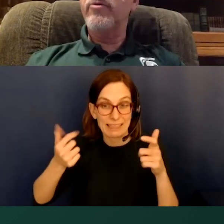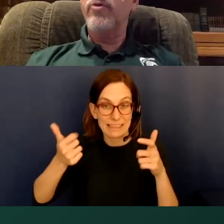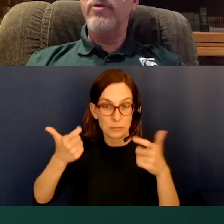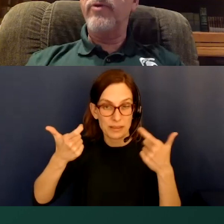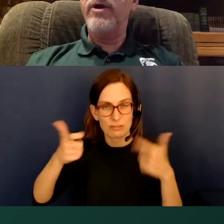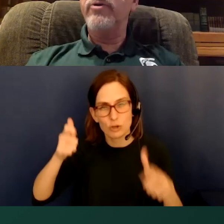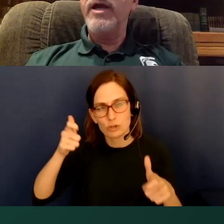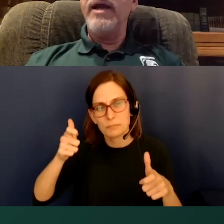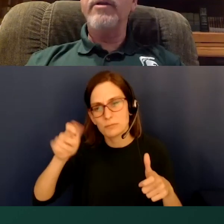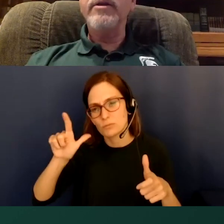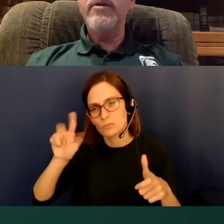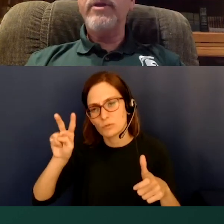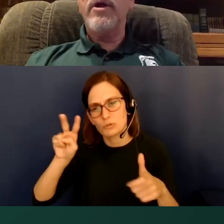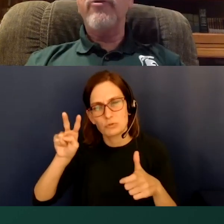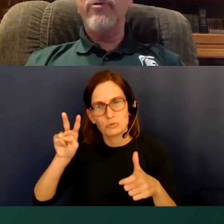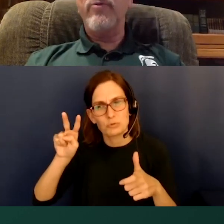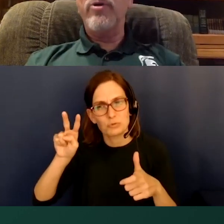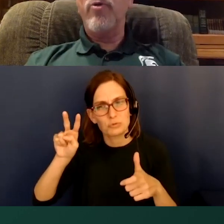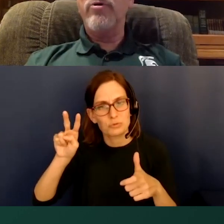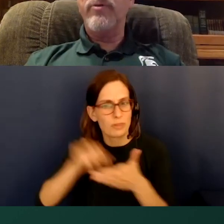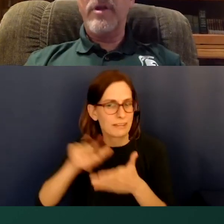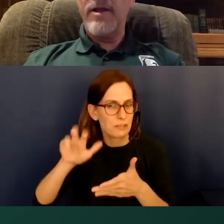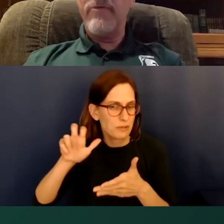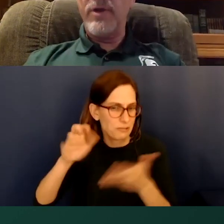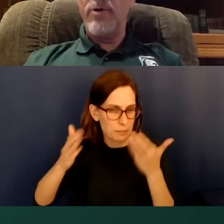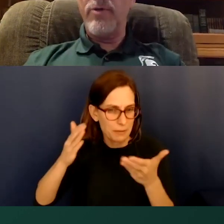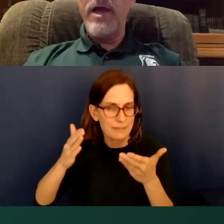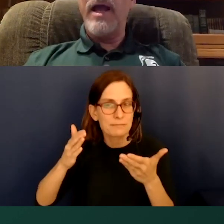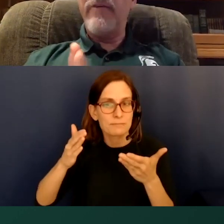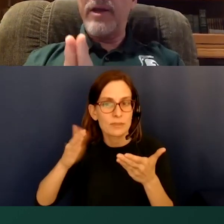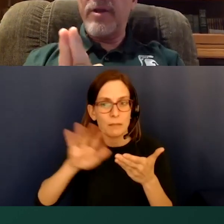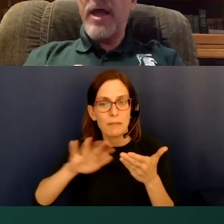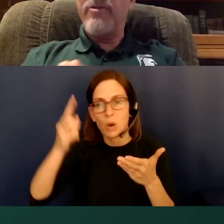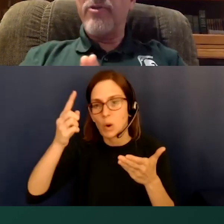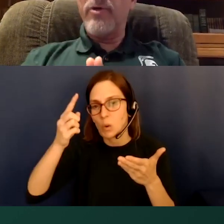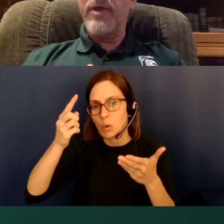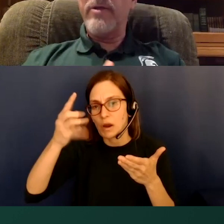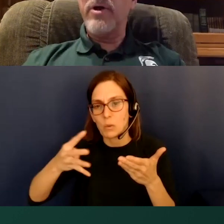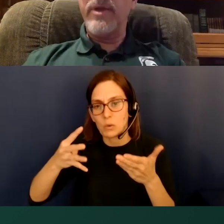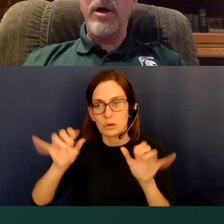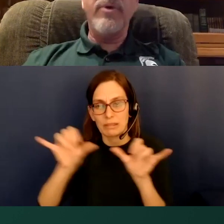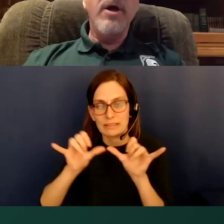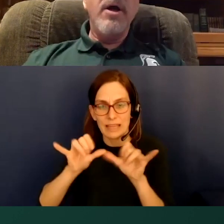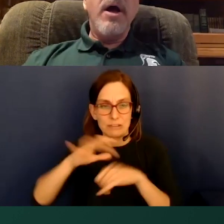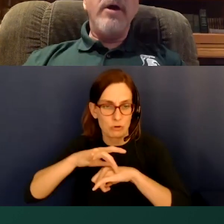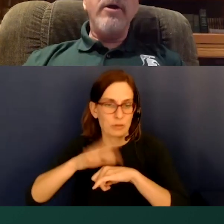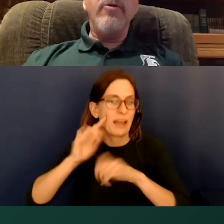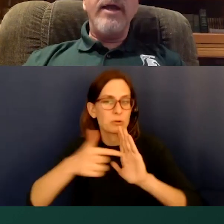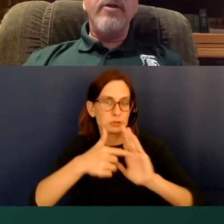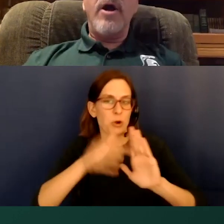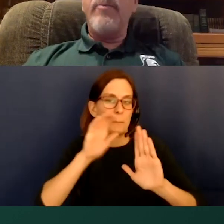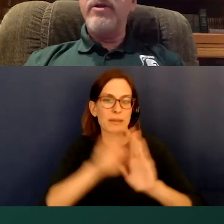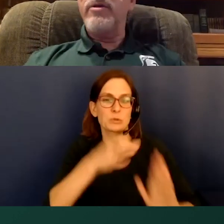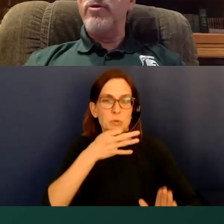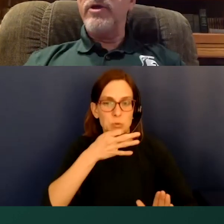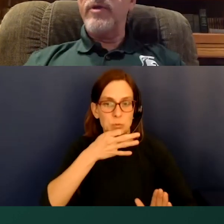it's 2,300. It's a little bit larger than 1/4 the size of the Earth. And I've got a slide showing that coming up. Another